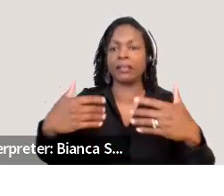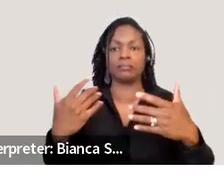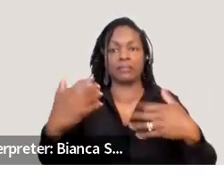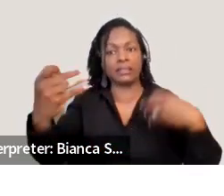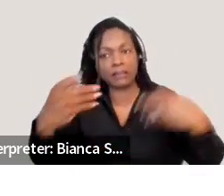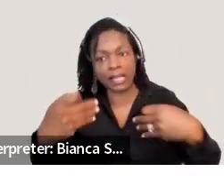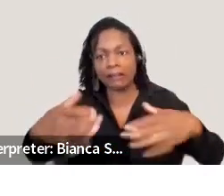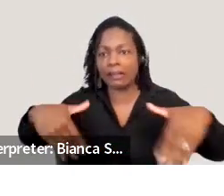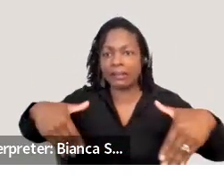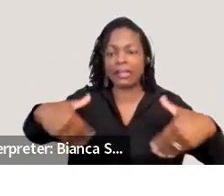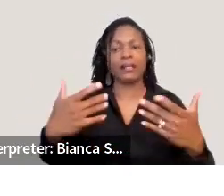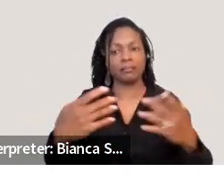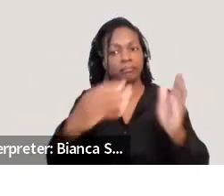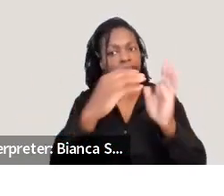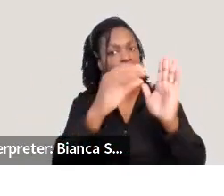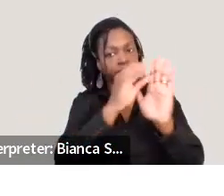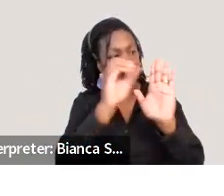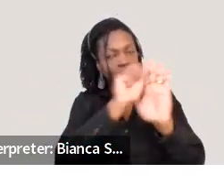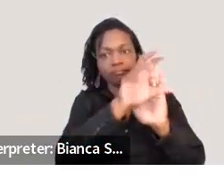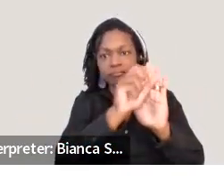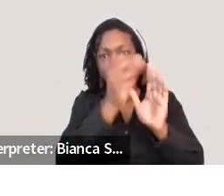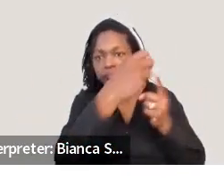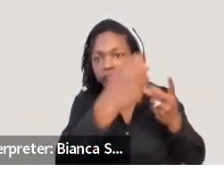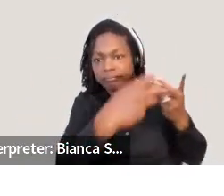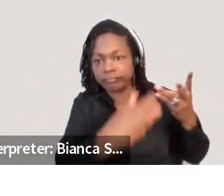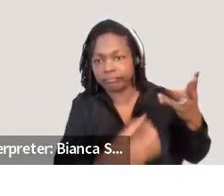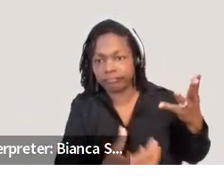have, please get in touch with us. We love hearing from you and